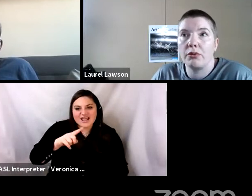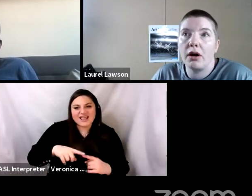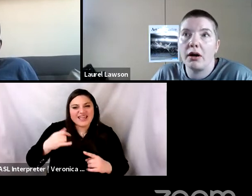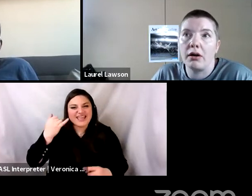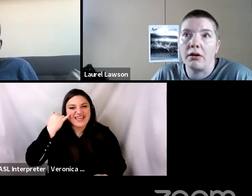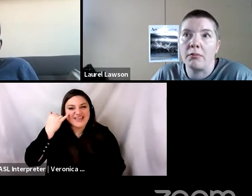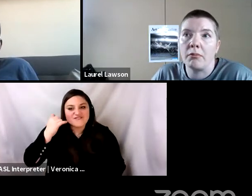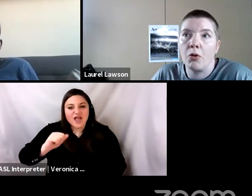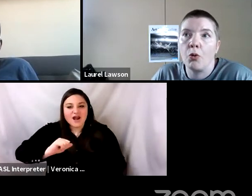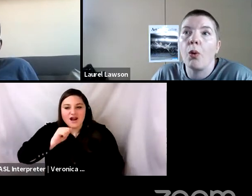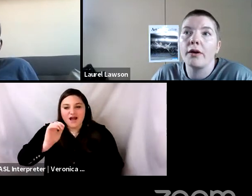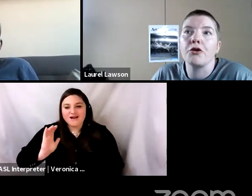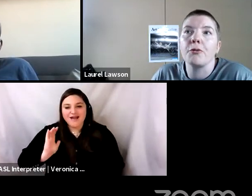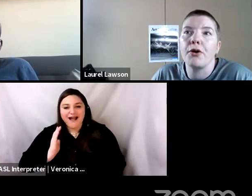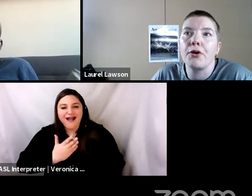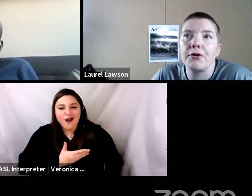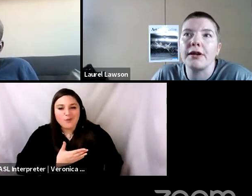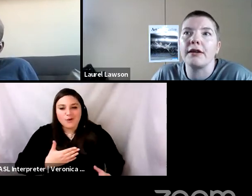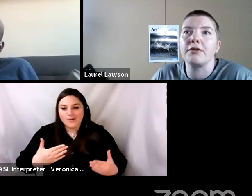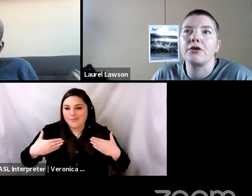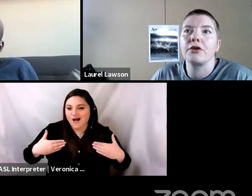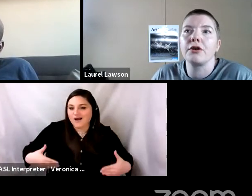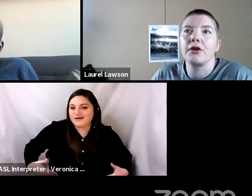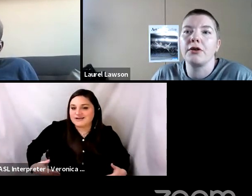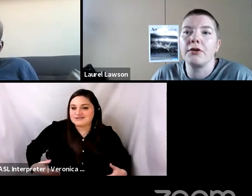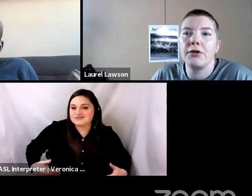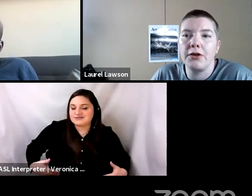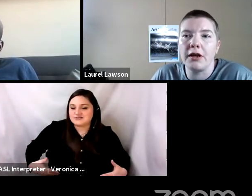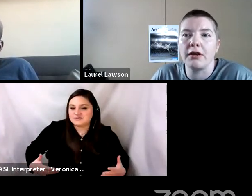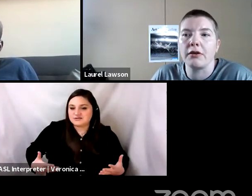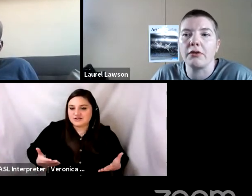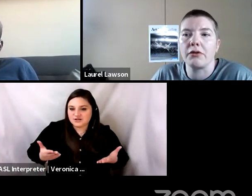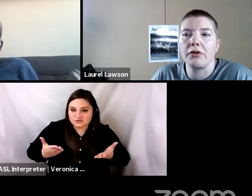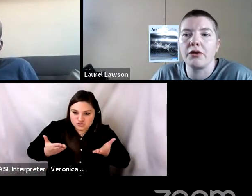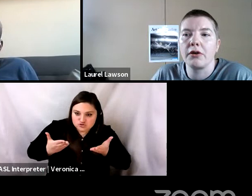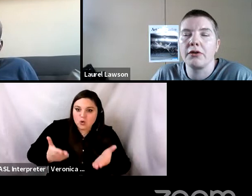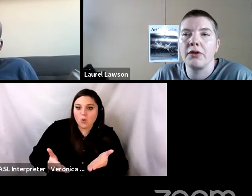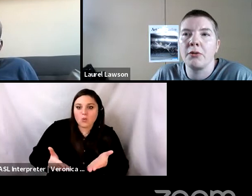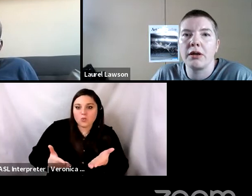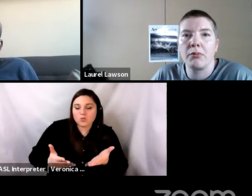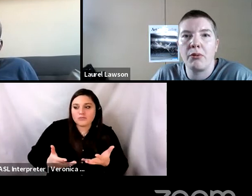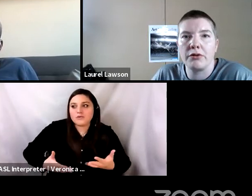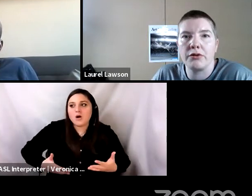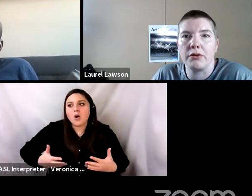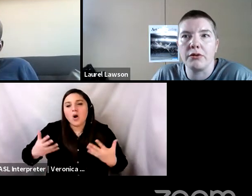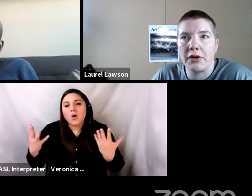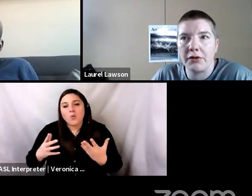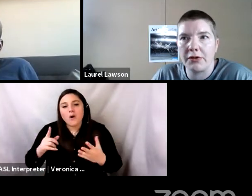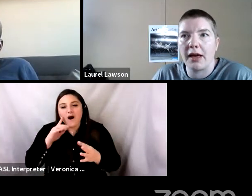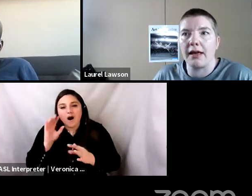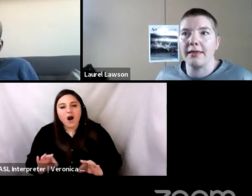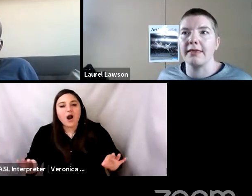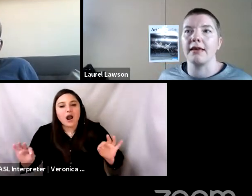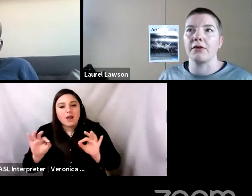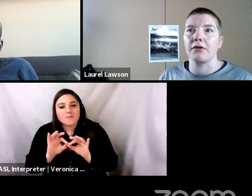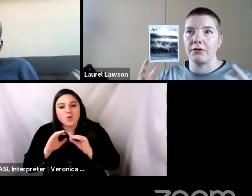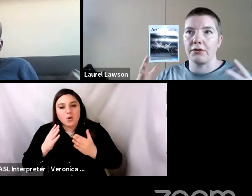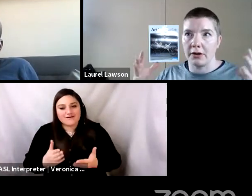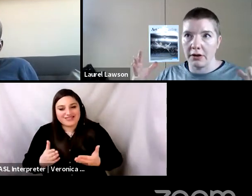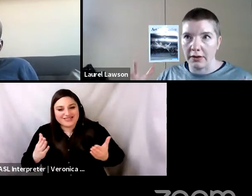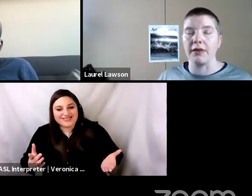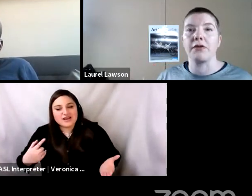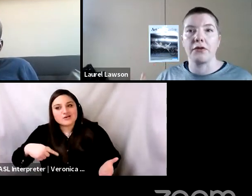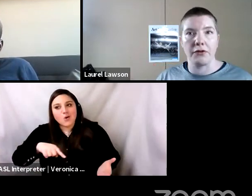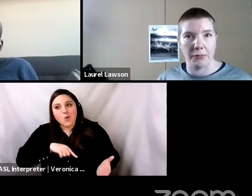to? What are the pertinent things that we can point to that say,